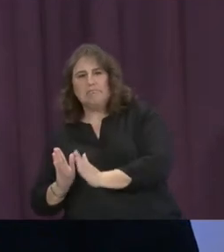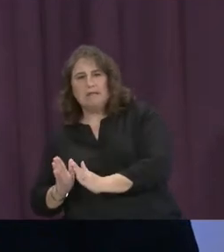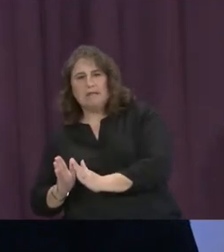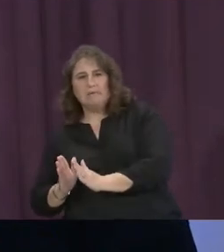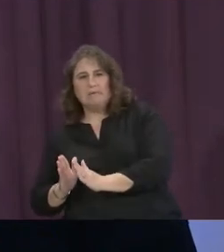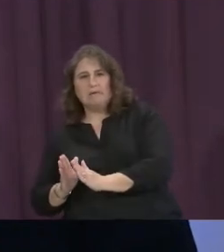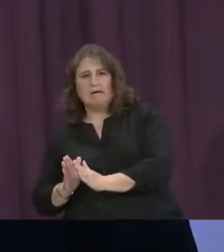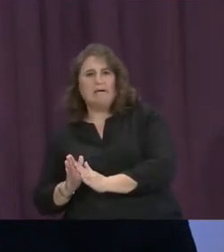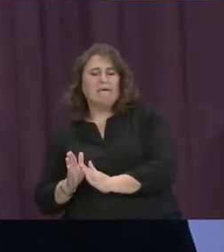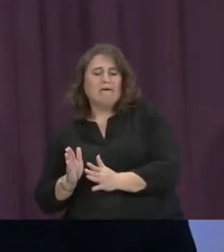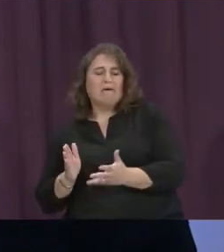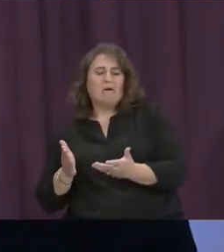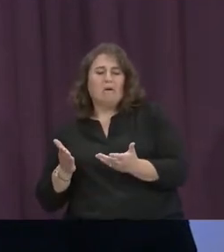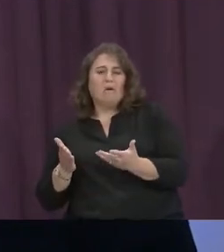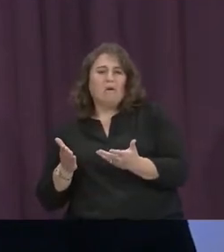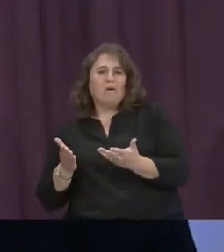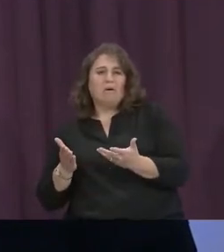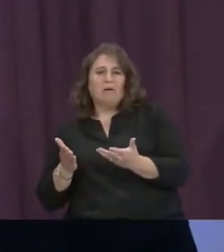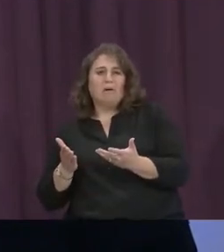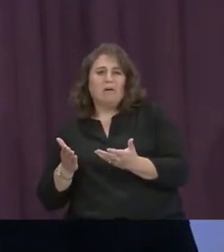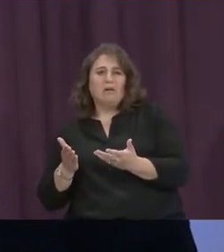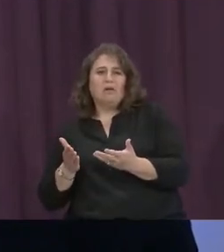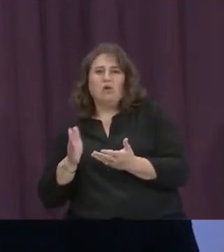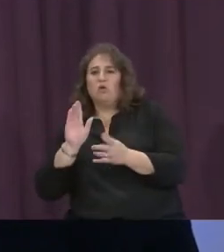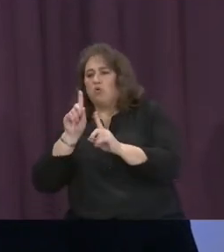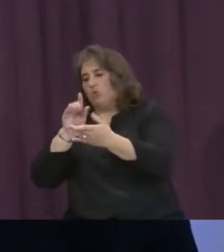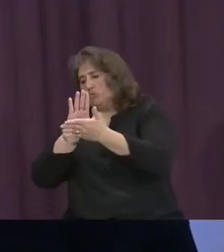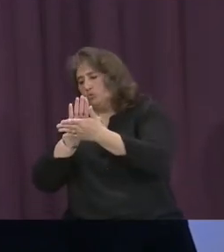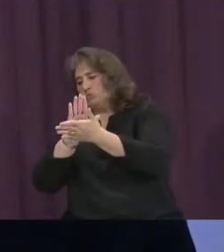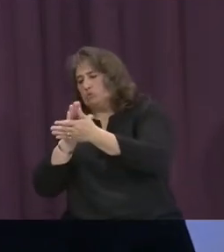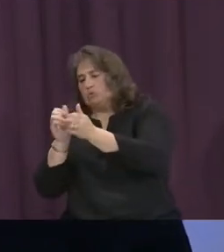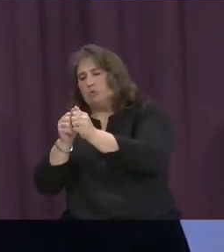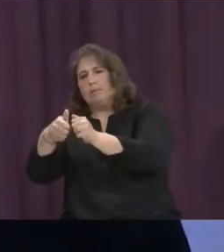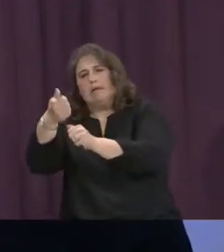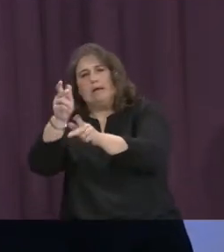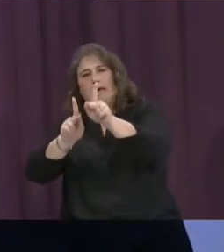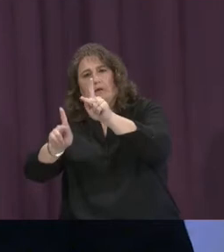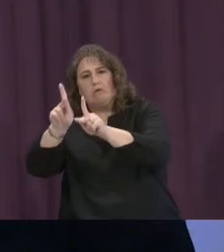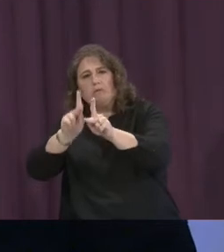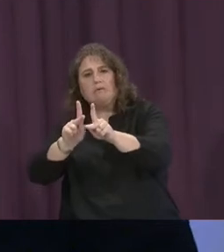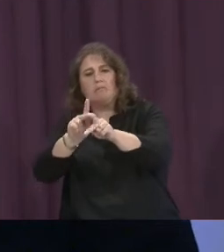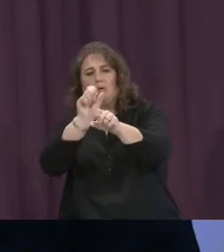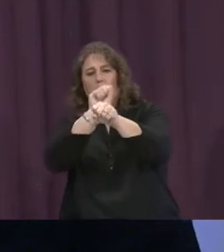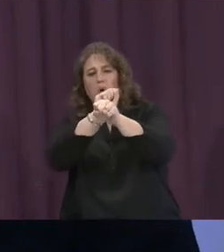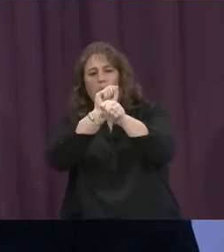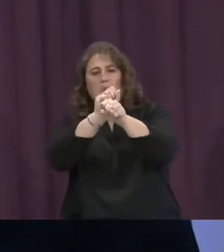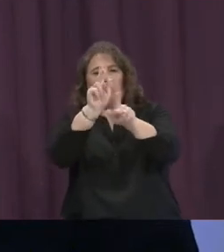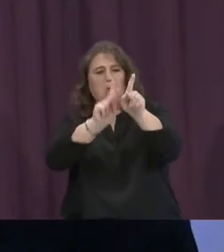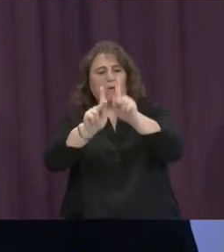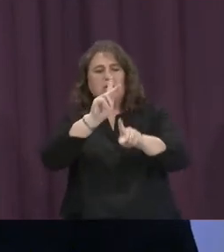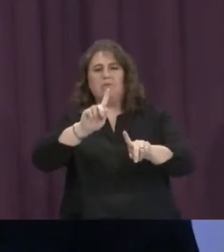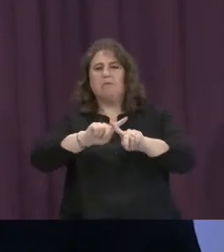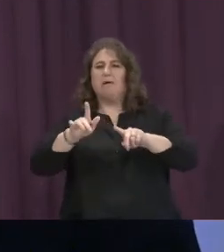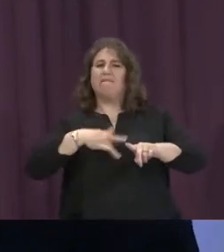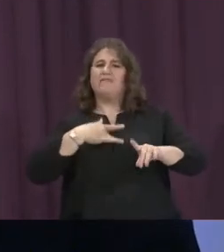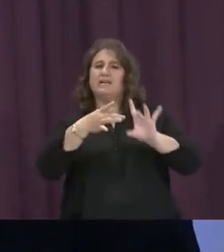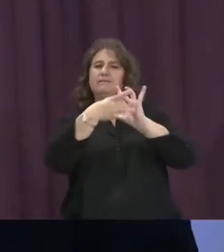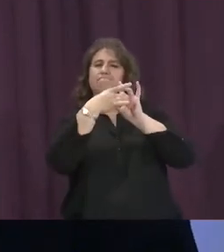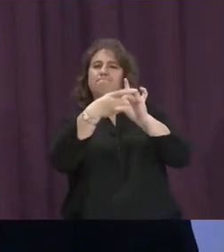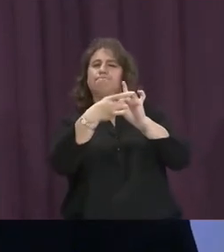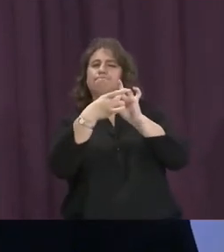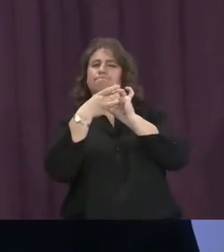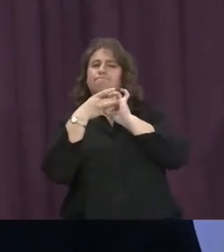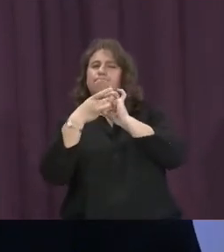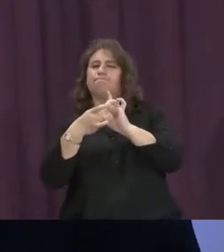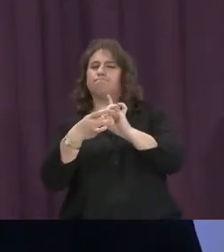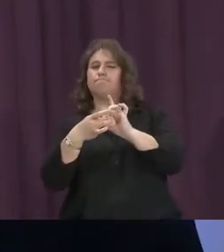know, it could be somebody we might live near, we go to school with, we work with. Right. But having that sense of belonging,